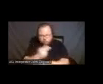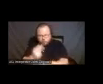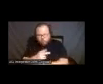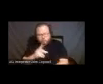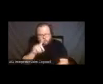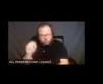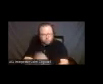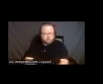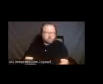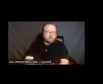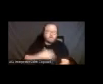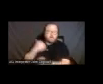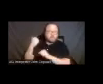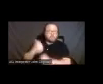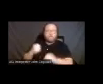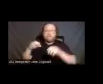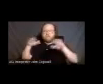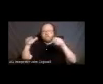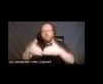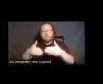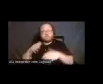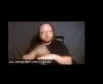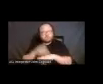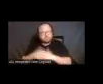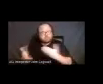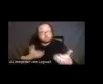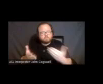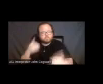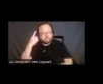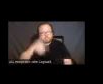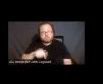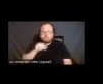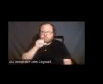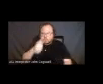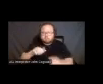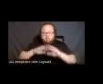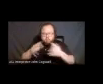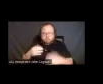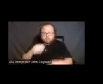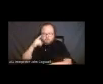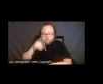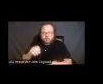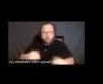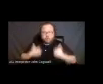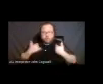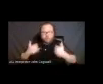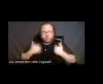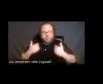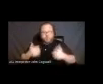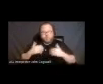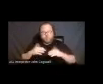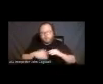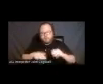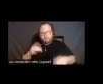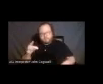And it has a strong focus on services for the unhoused and for youth.